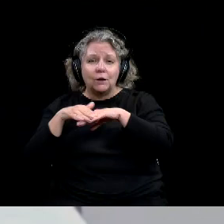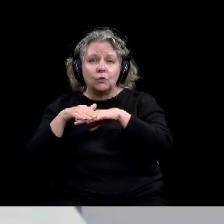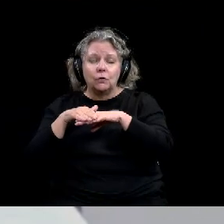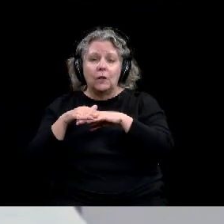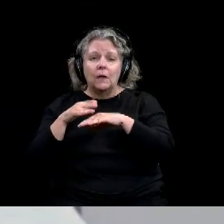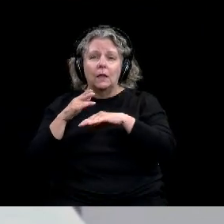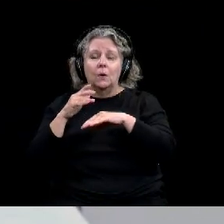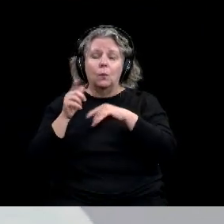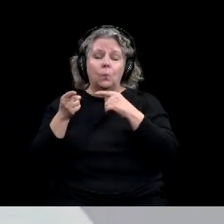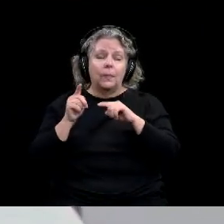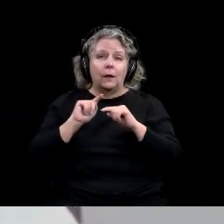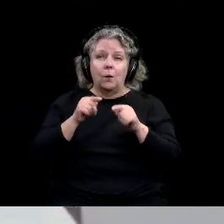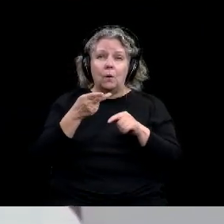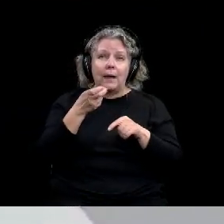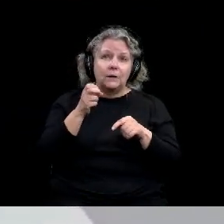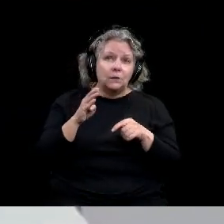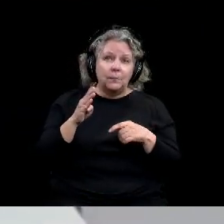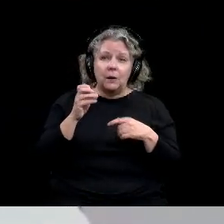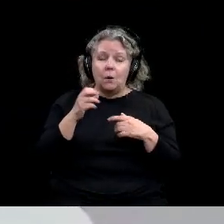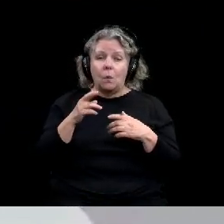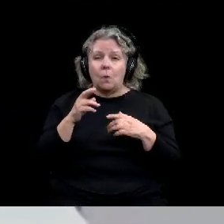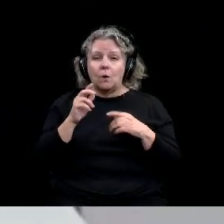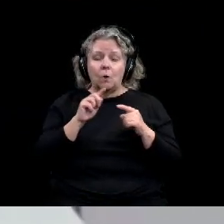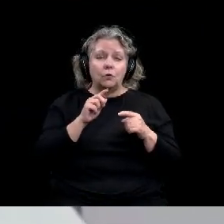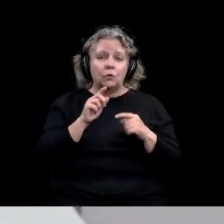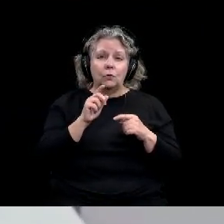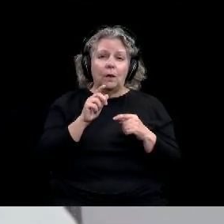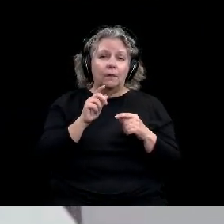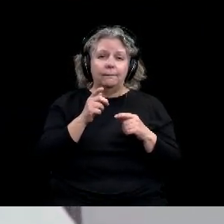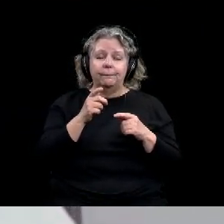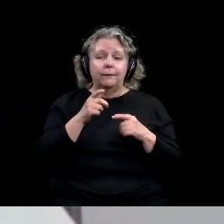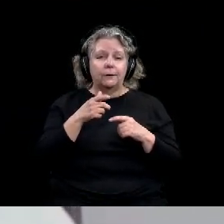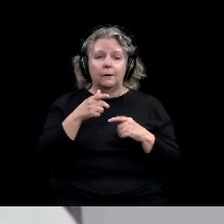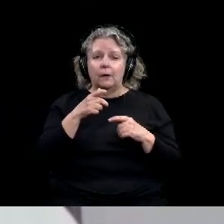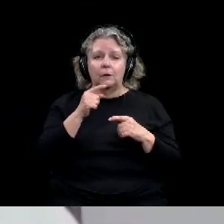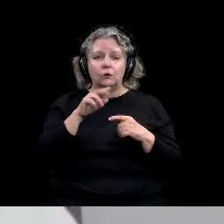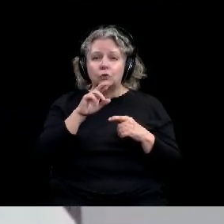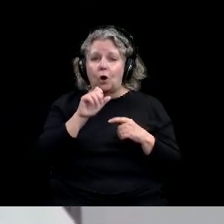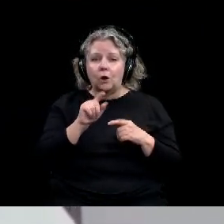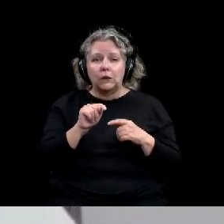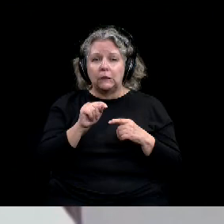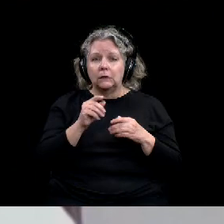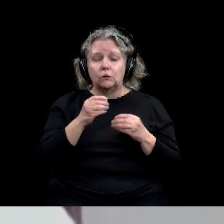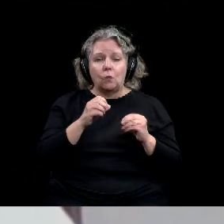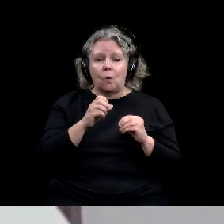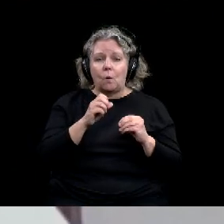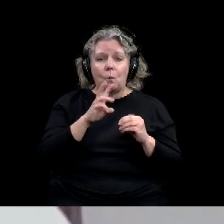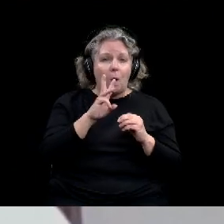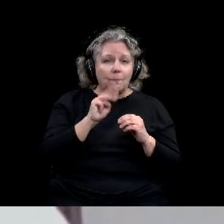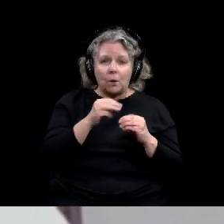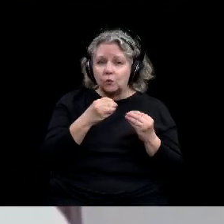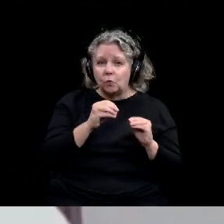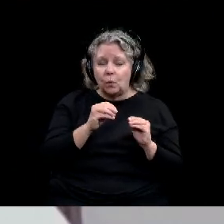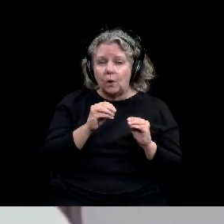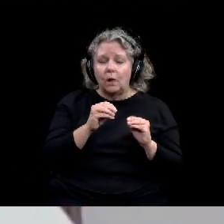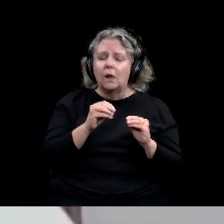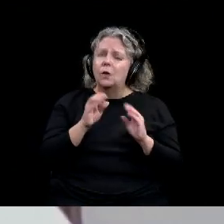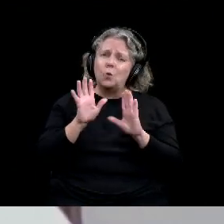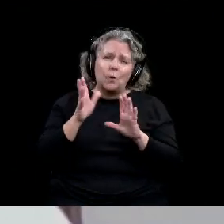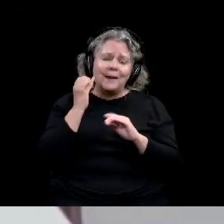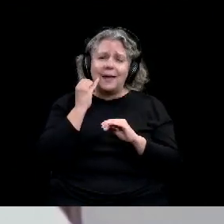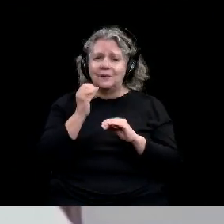Target or to Walmart, great idea. Yes, wear a mask that has 3 layers.